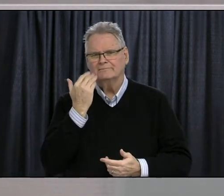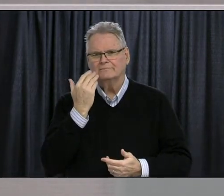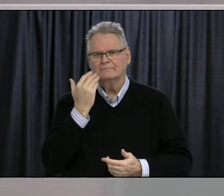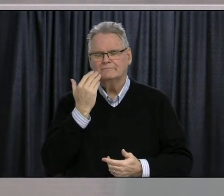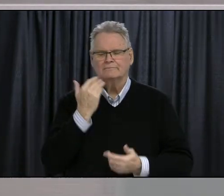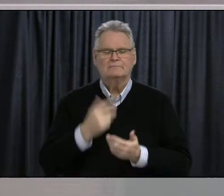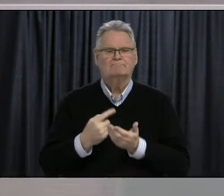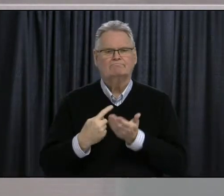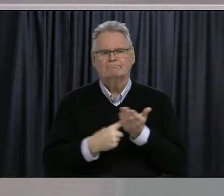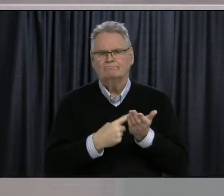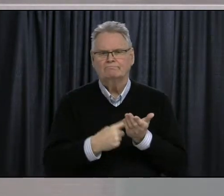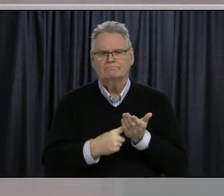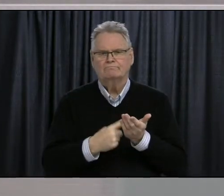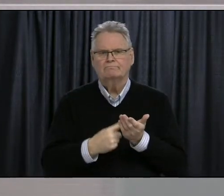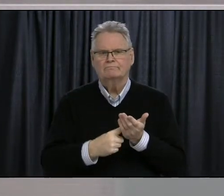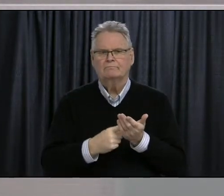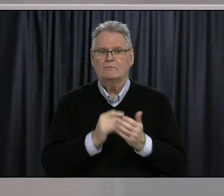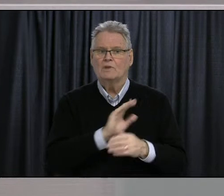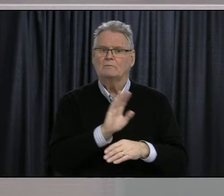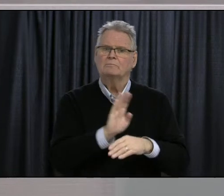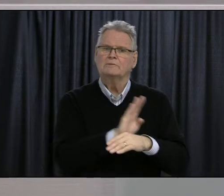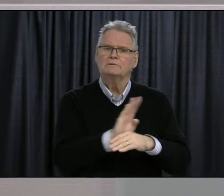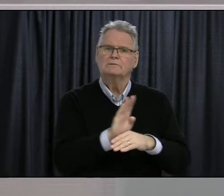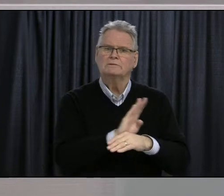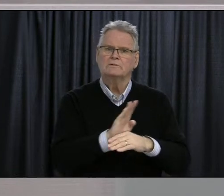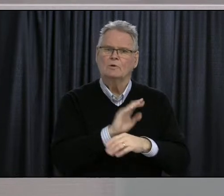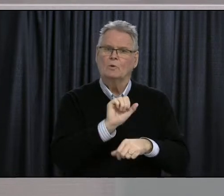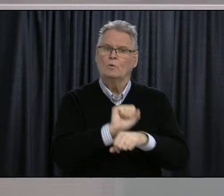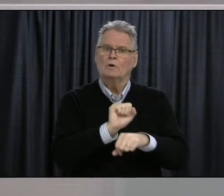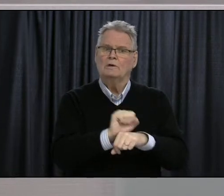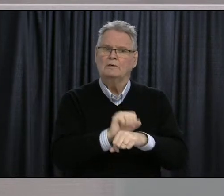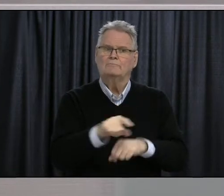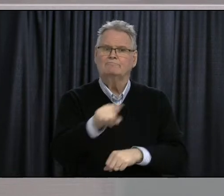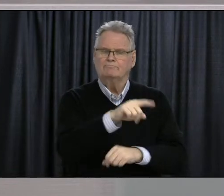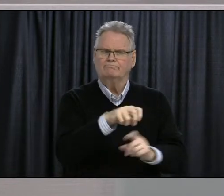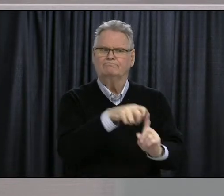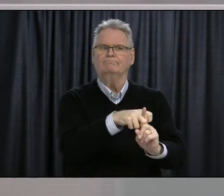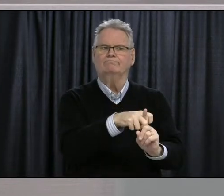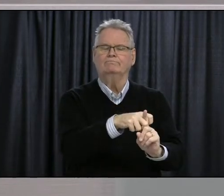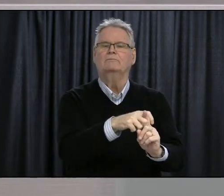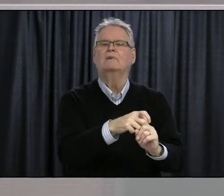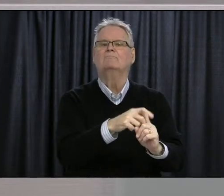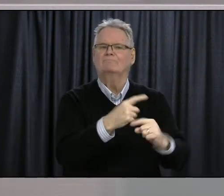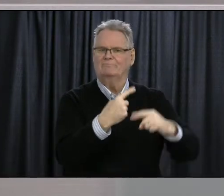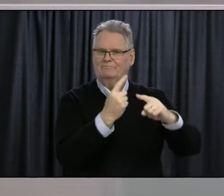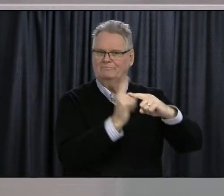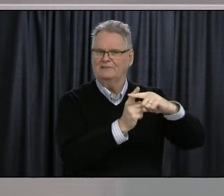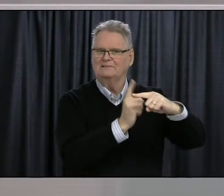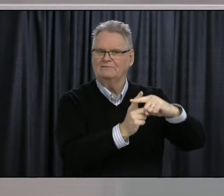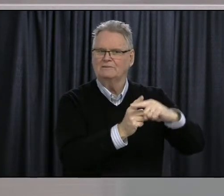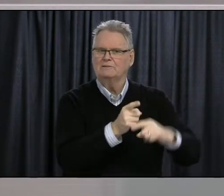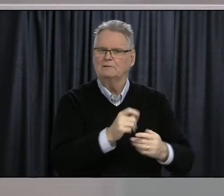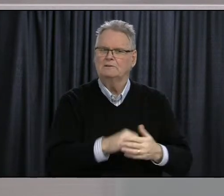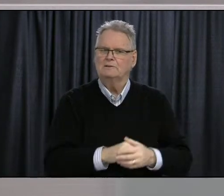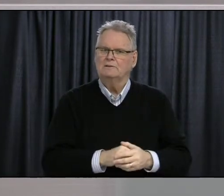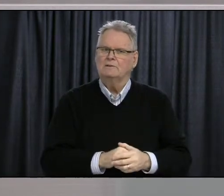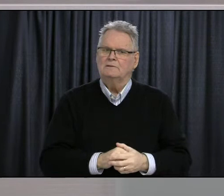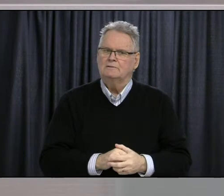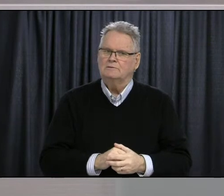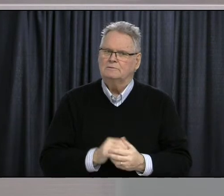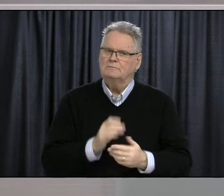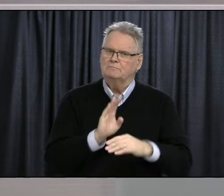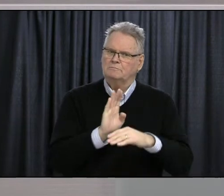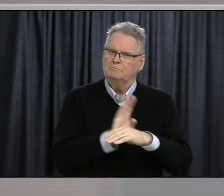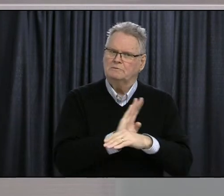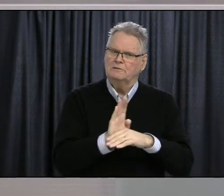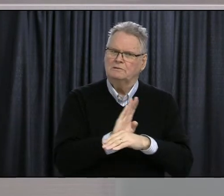with the business owner, they said that they had difficulty finding information. They said they went to the website, but they had